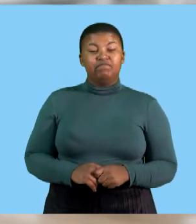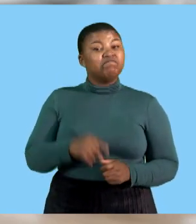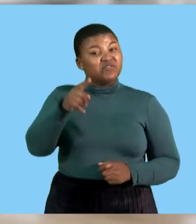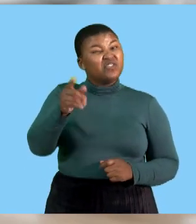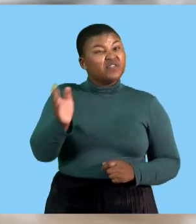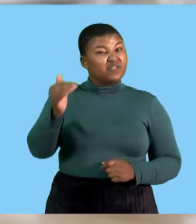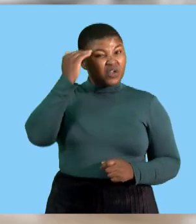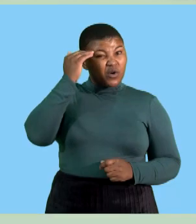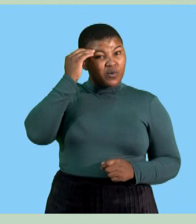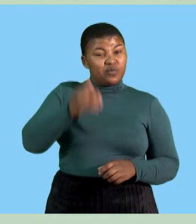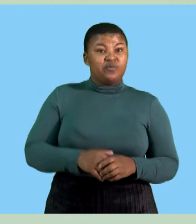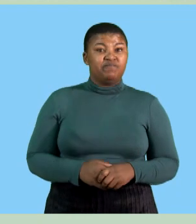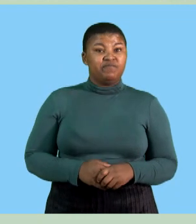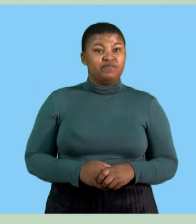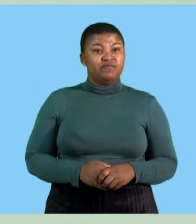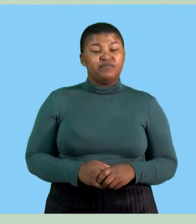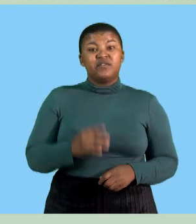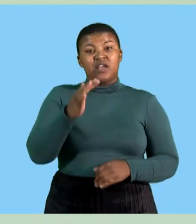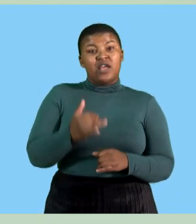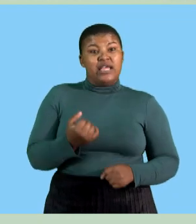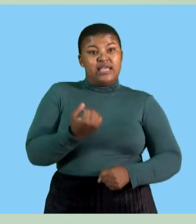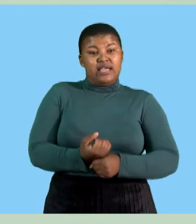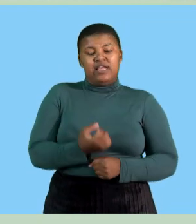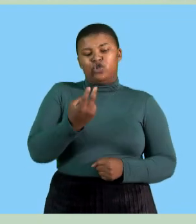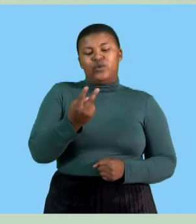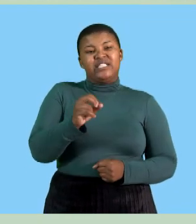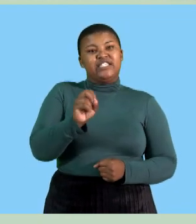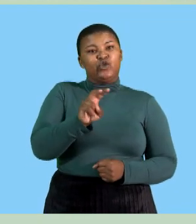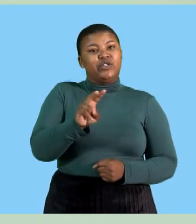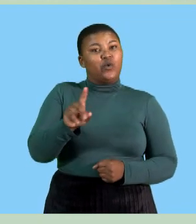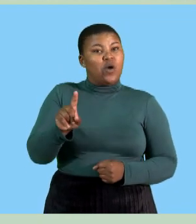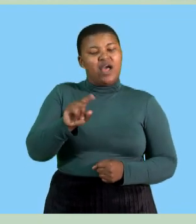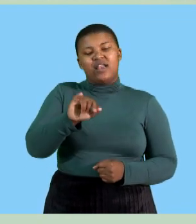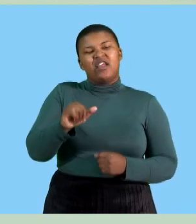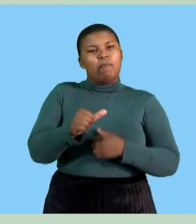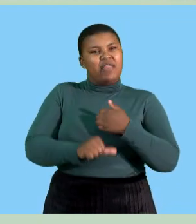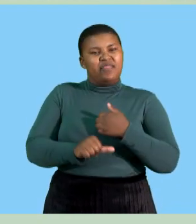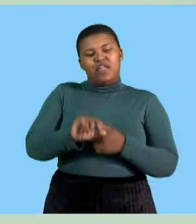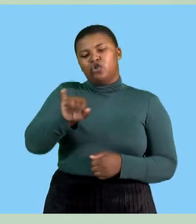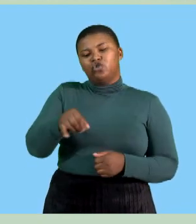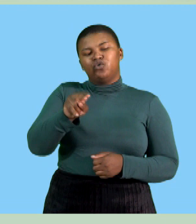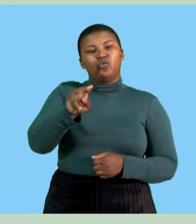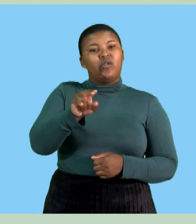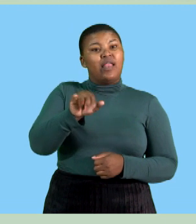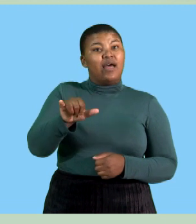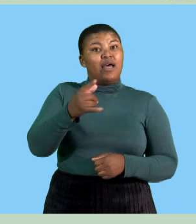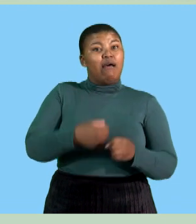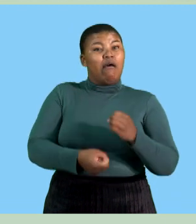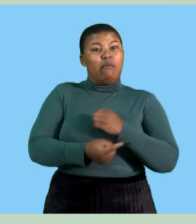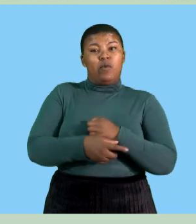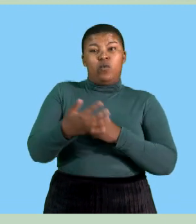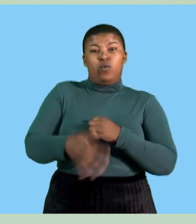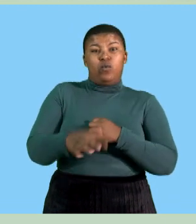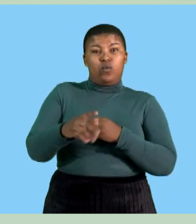did you know that in July of 2021, South Africa experienced extreme riots